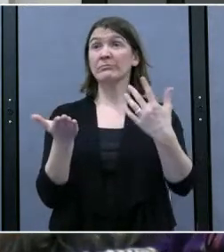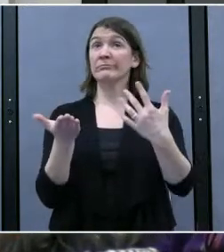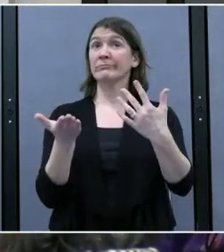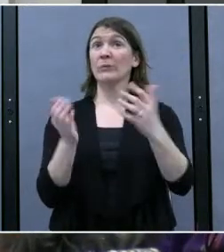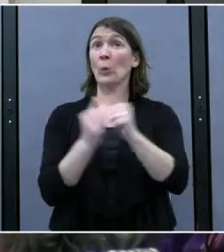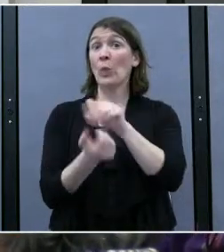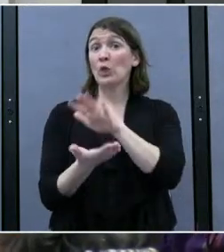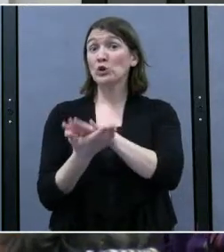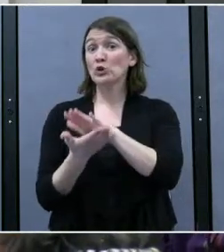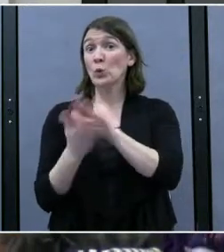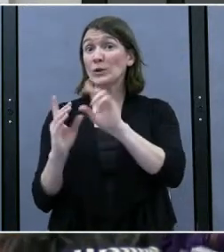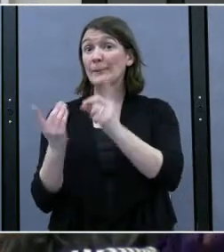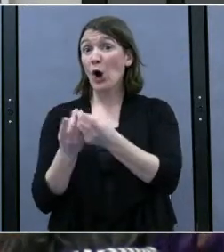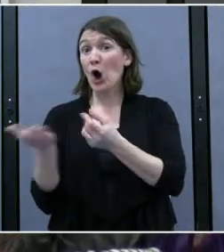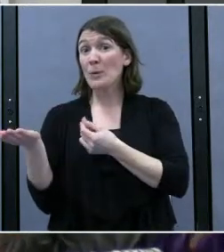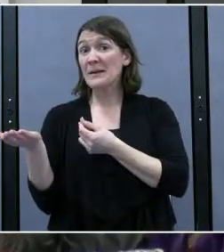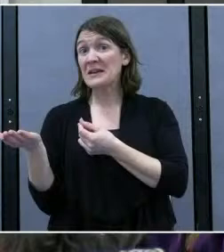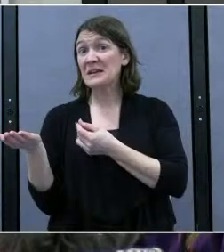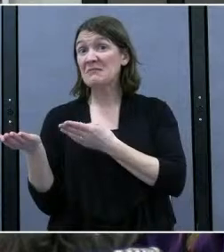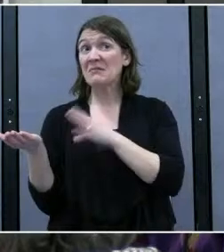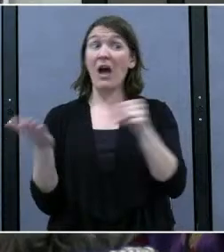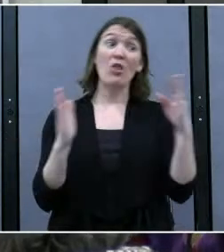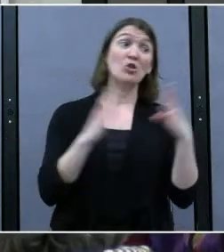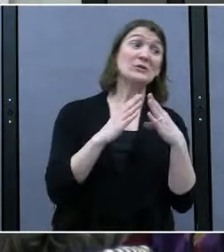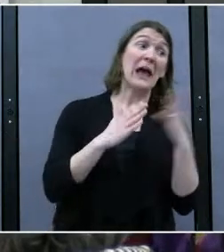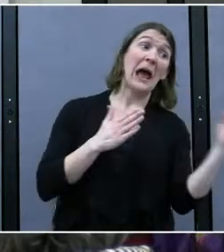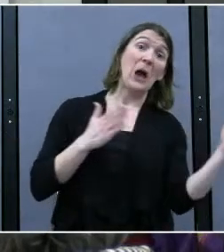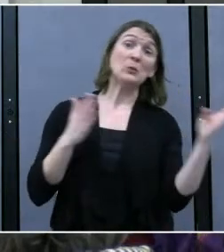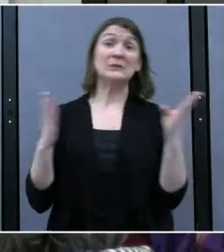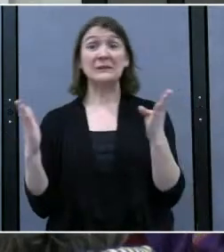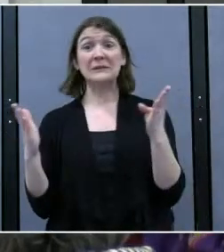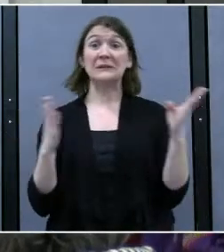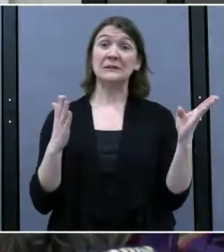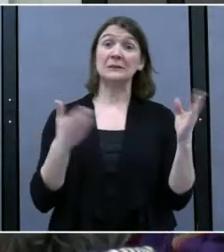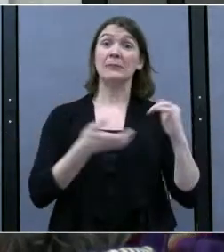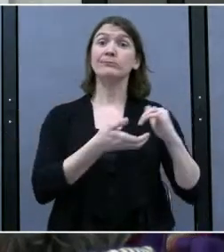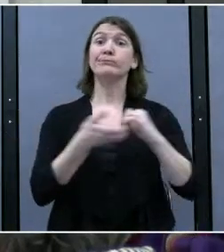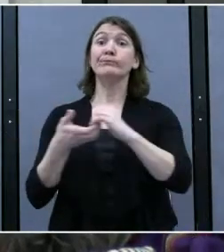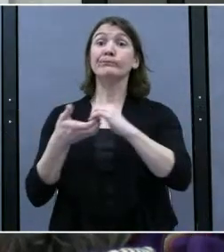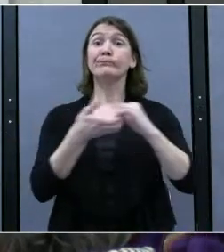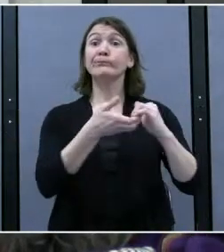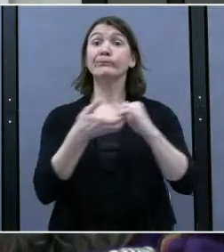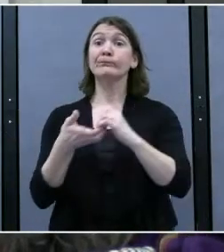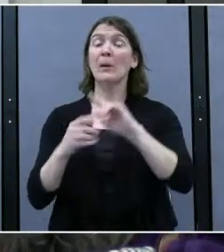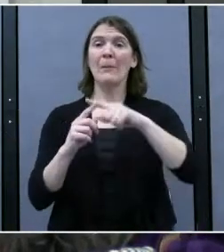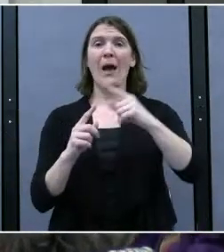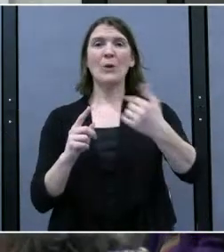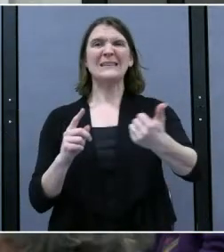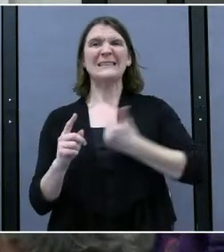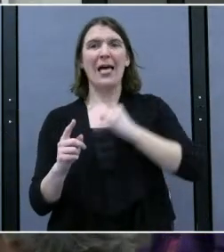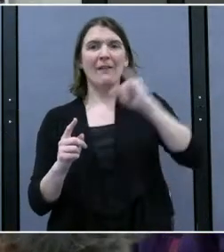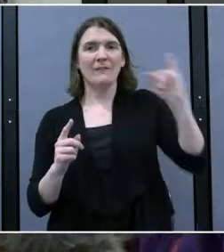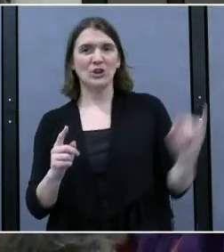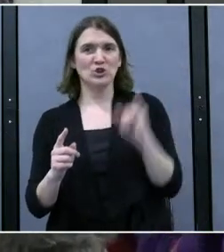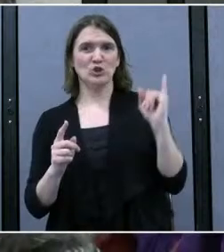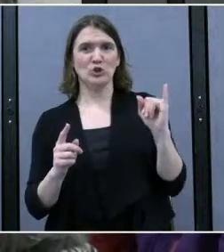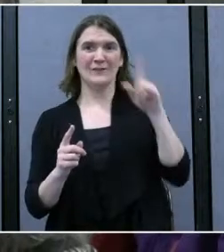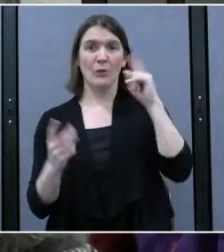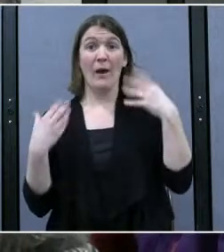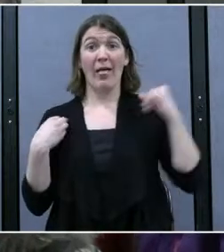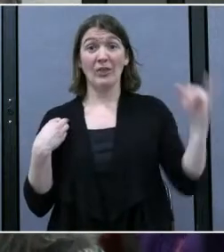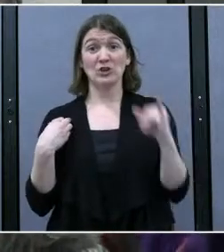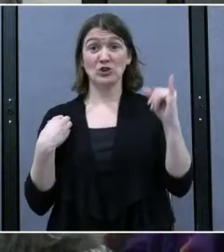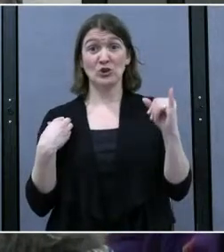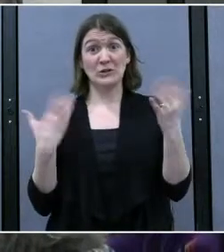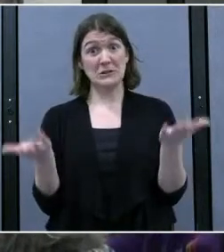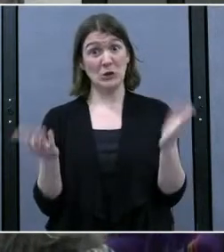the school department and maybe some other towns in collaborating on self-insuring for healthcare.